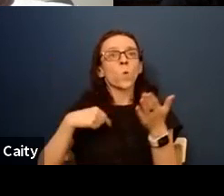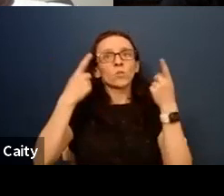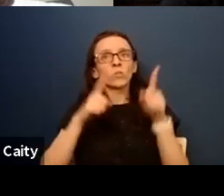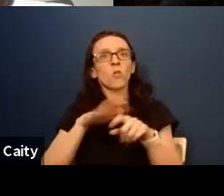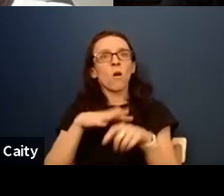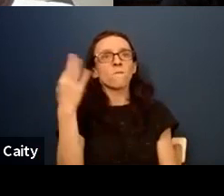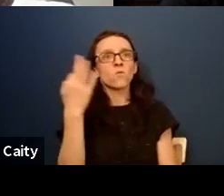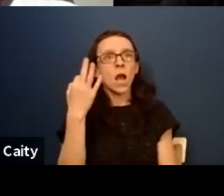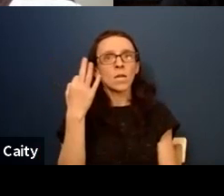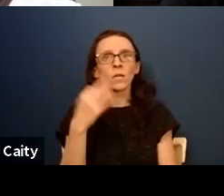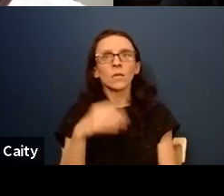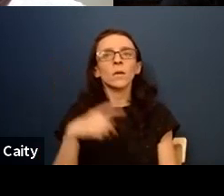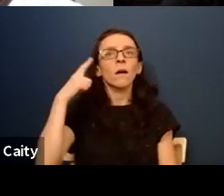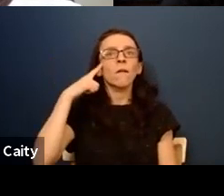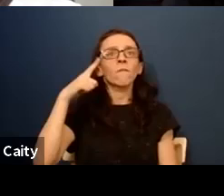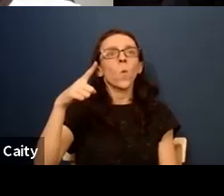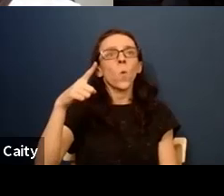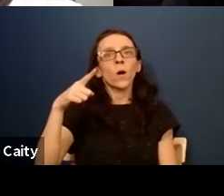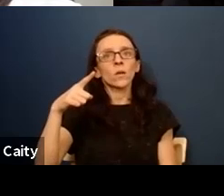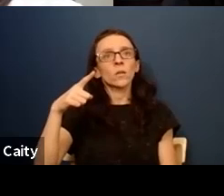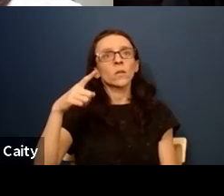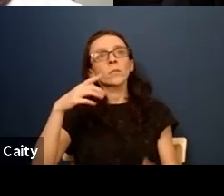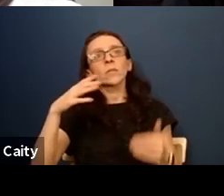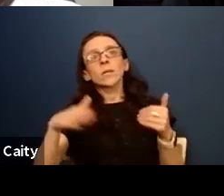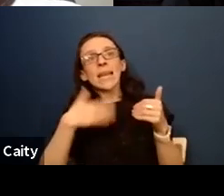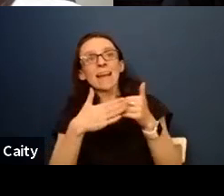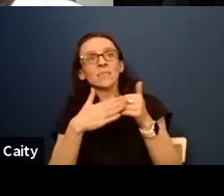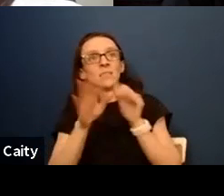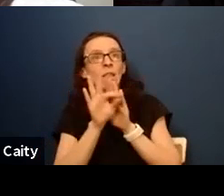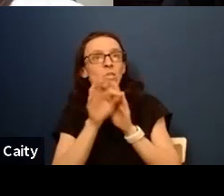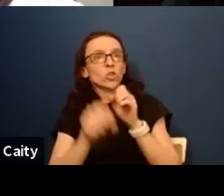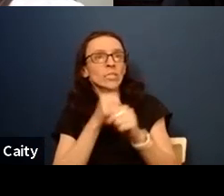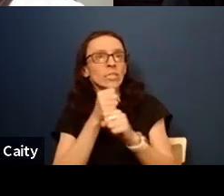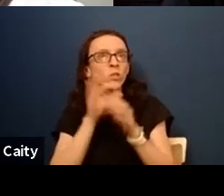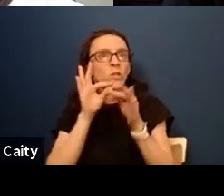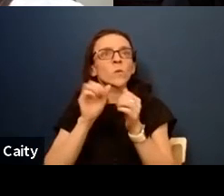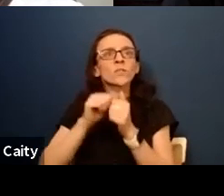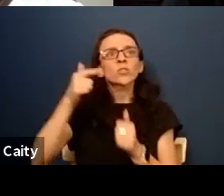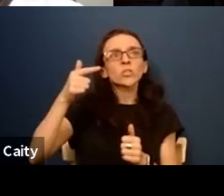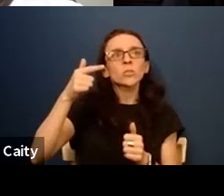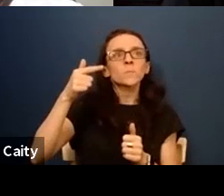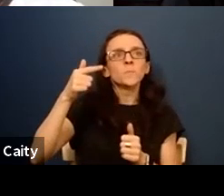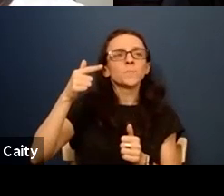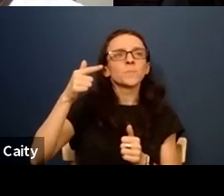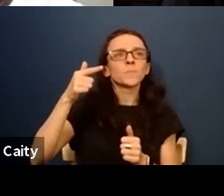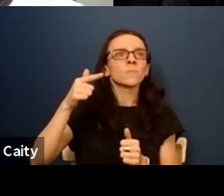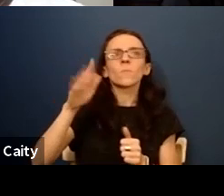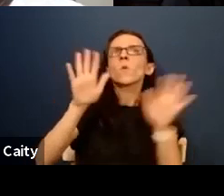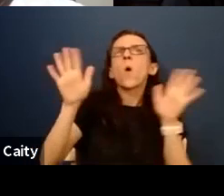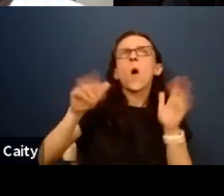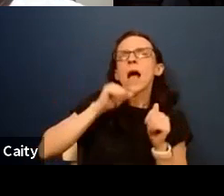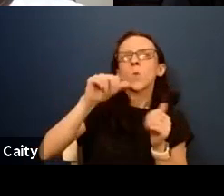that for this upcoming selection year, as it relates to GPA only, GPA. I'm not talking